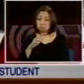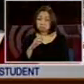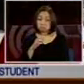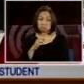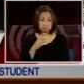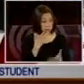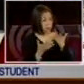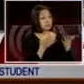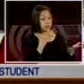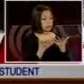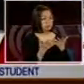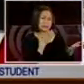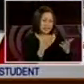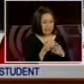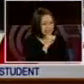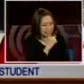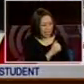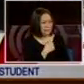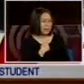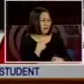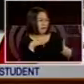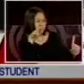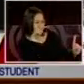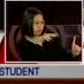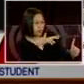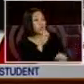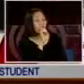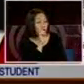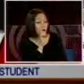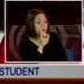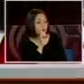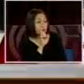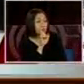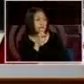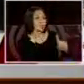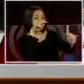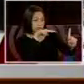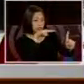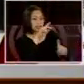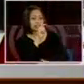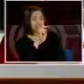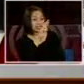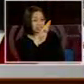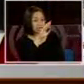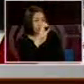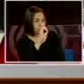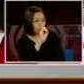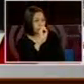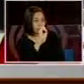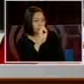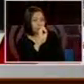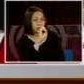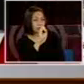not. Your Honor, ang pananaw ko po kasi is that yung TRO po